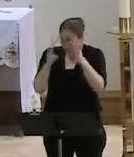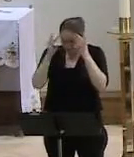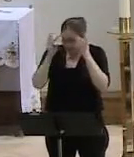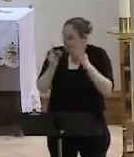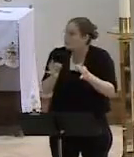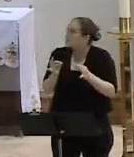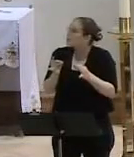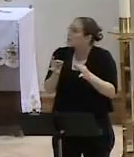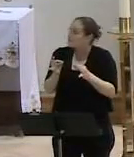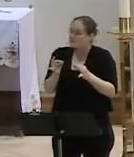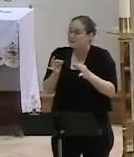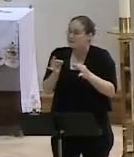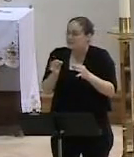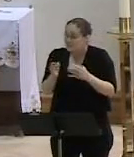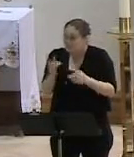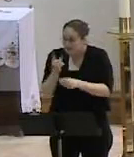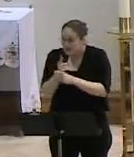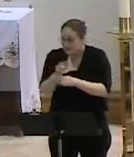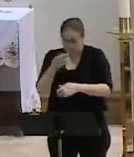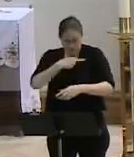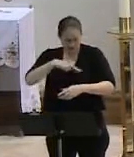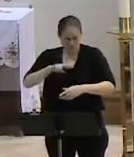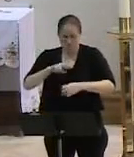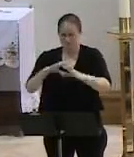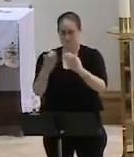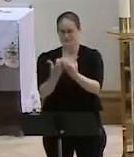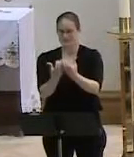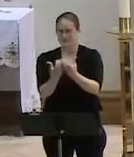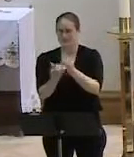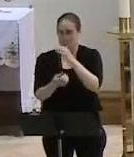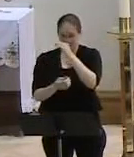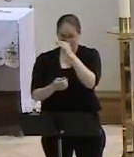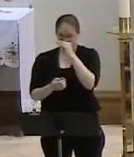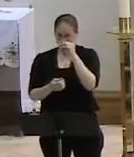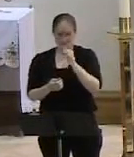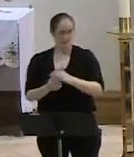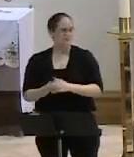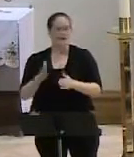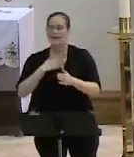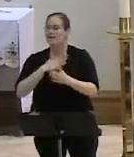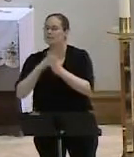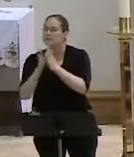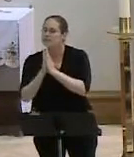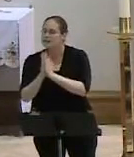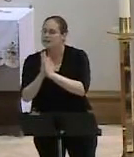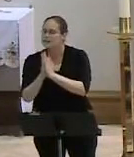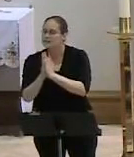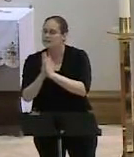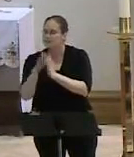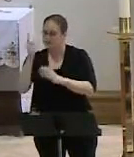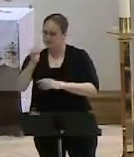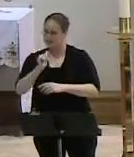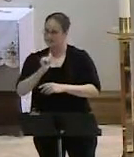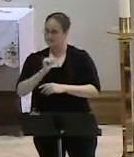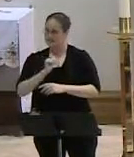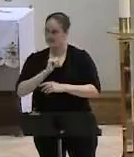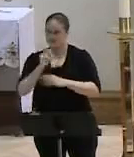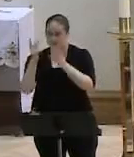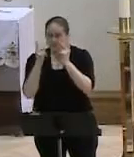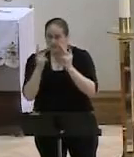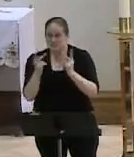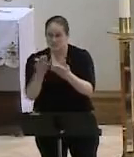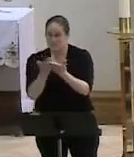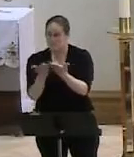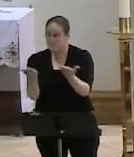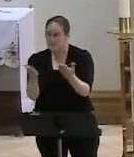decisions, well, I'm all done with religion class. My prayer is that I will see you more